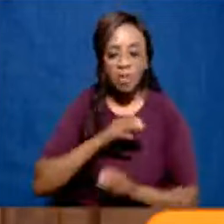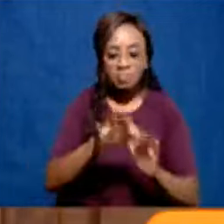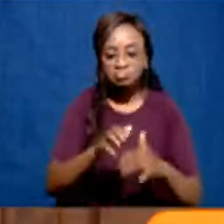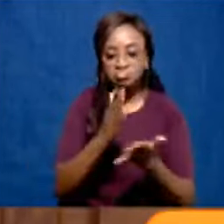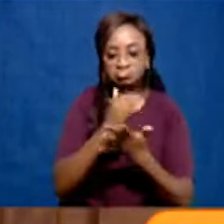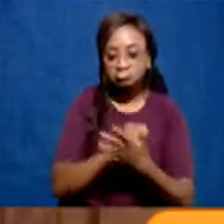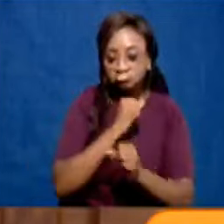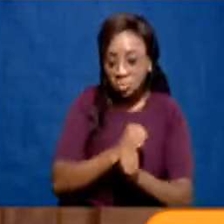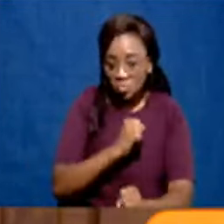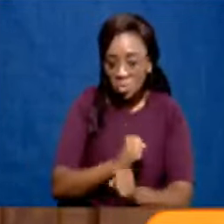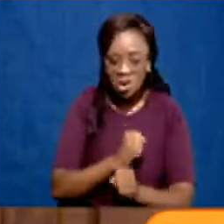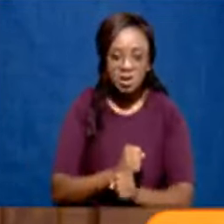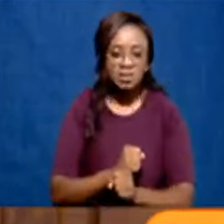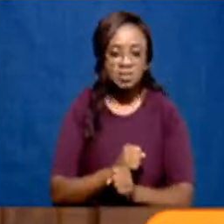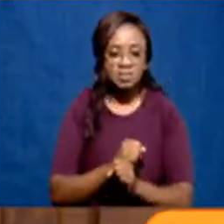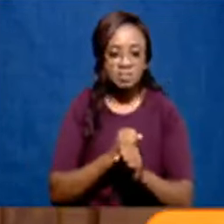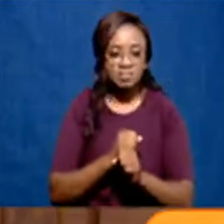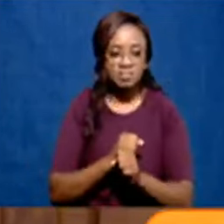sector works, how it looks like,